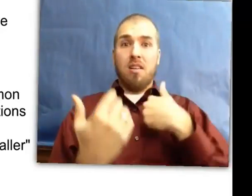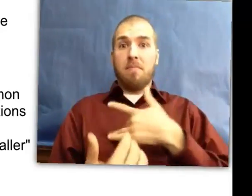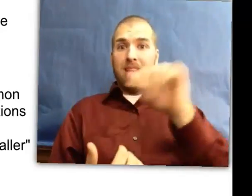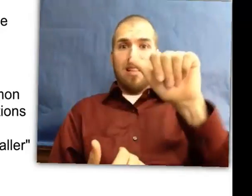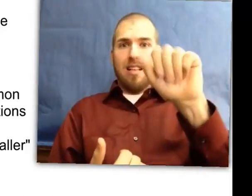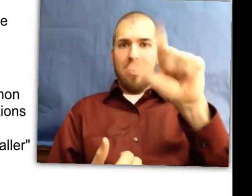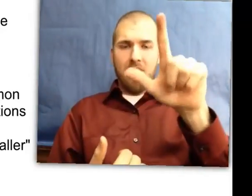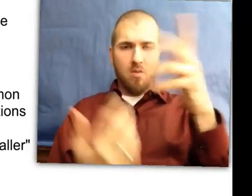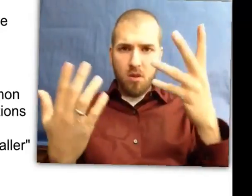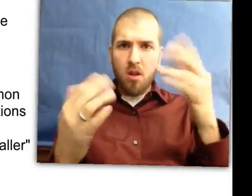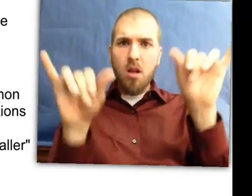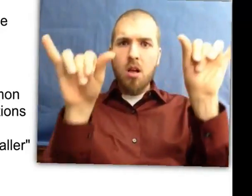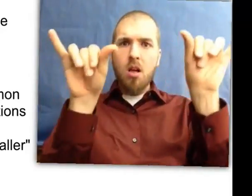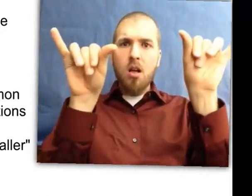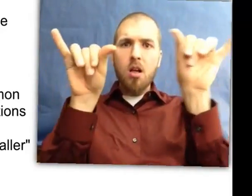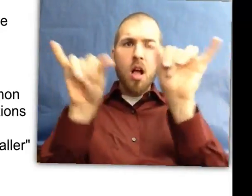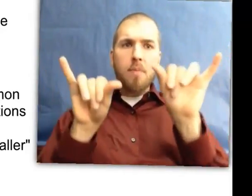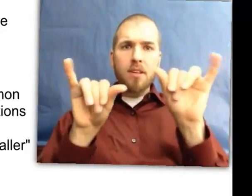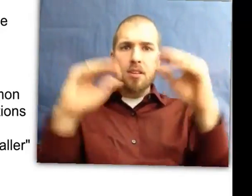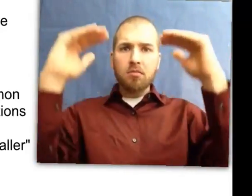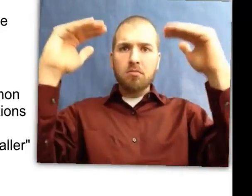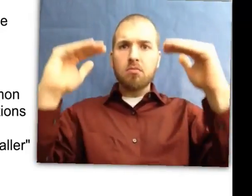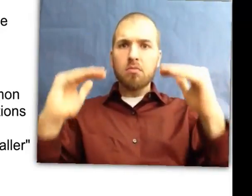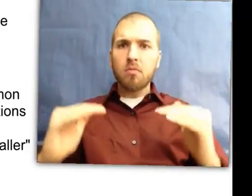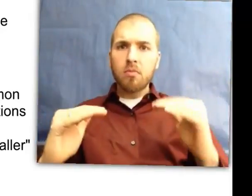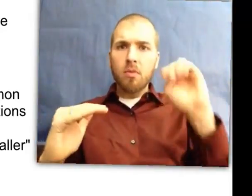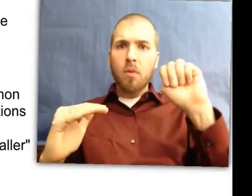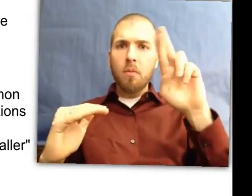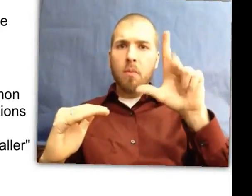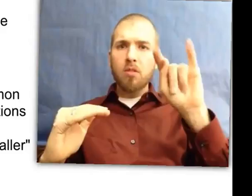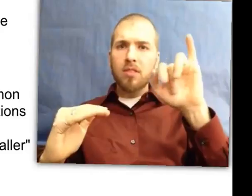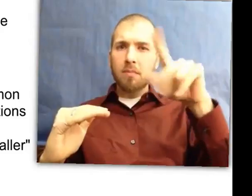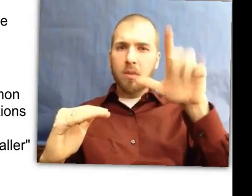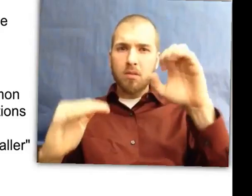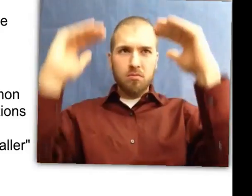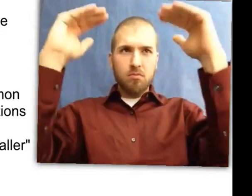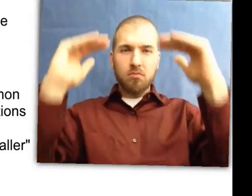it's written as LCM. So in sign language, this is how you would sign it.